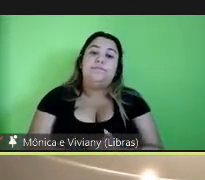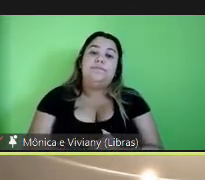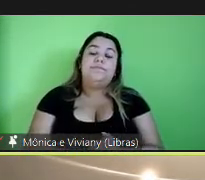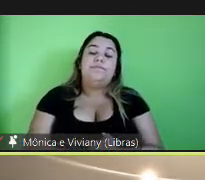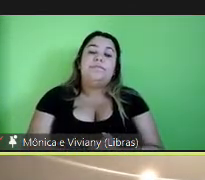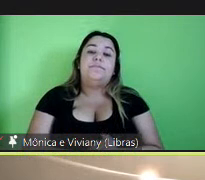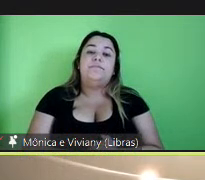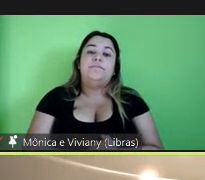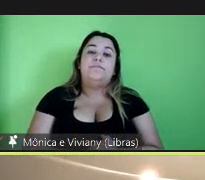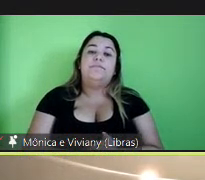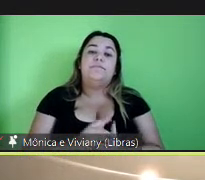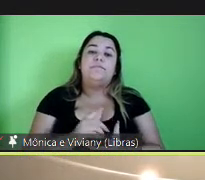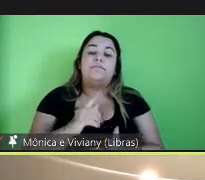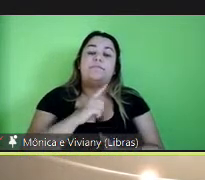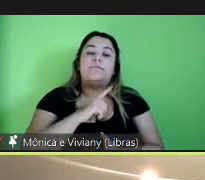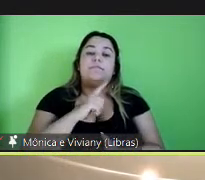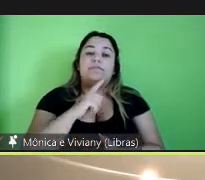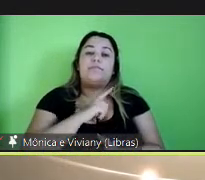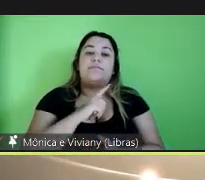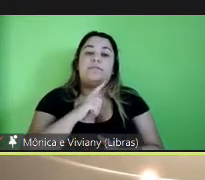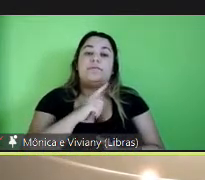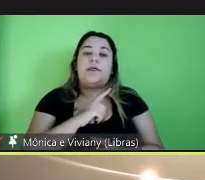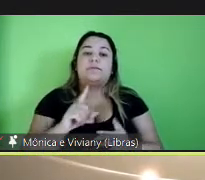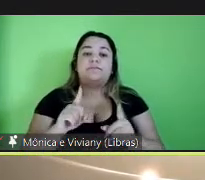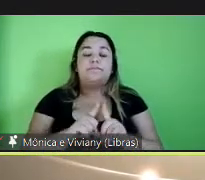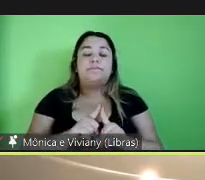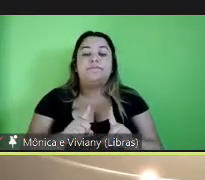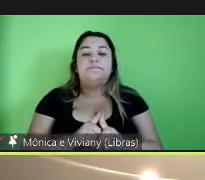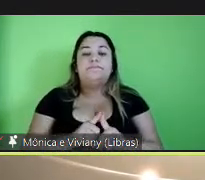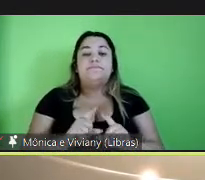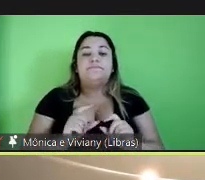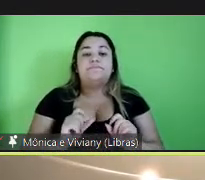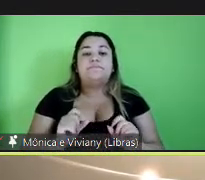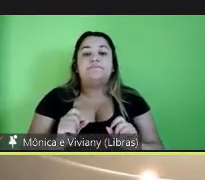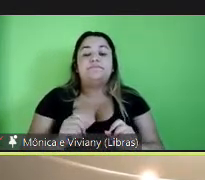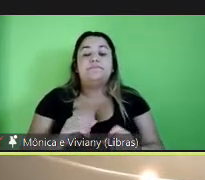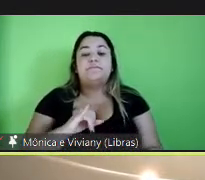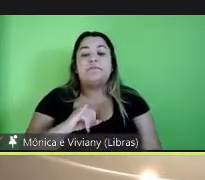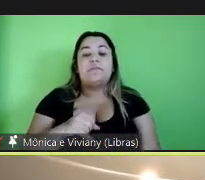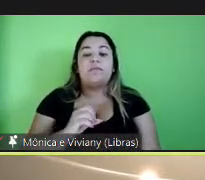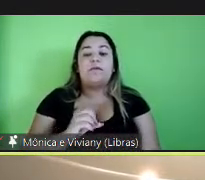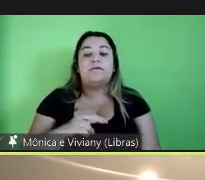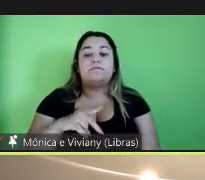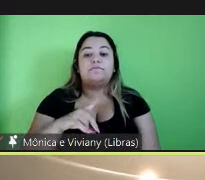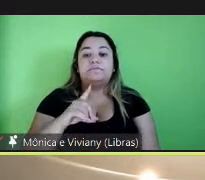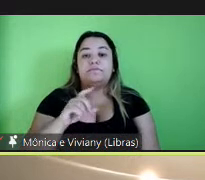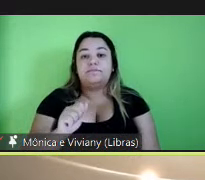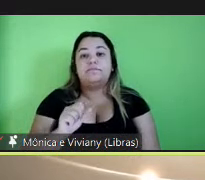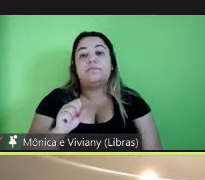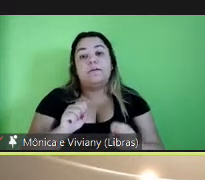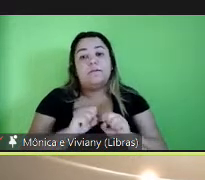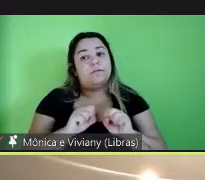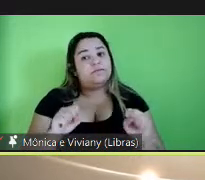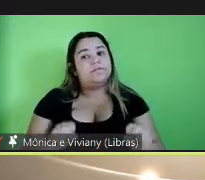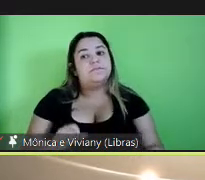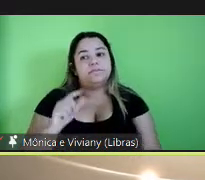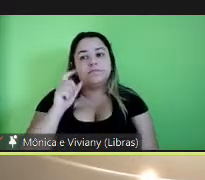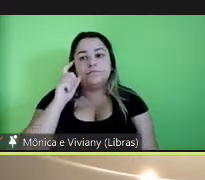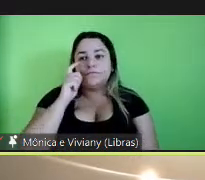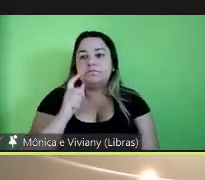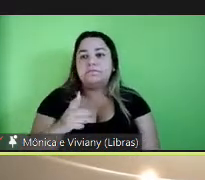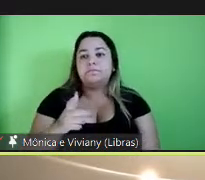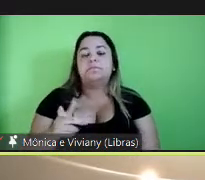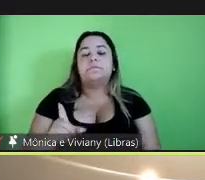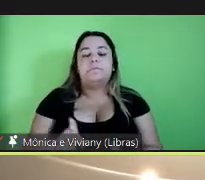within the whole systems journey for the local authority and wider partners, there was very much a change in thinking around, I